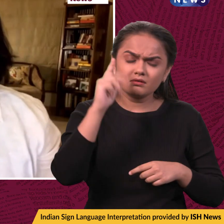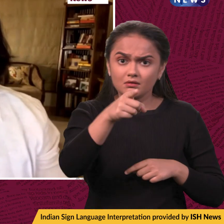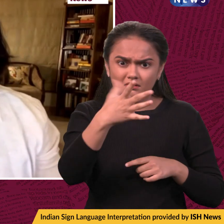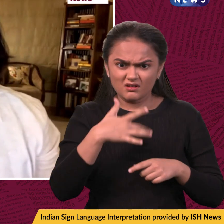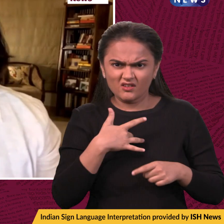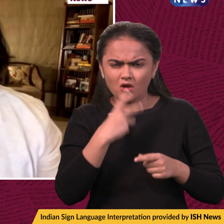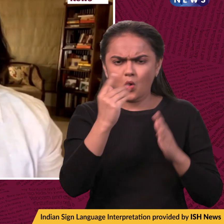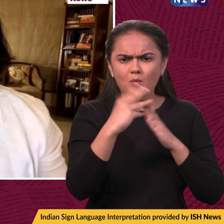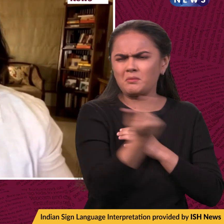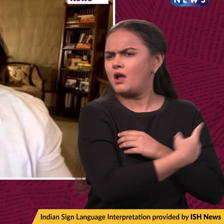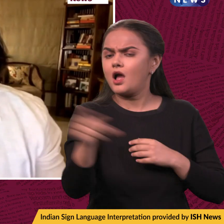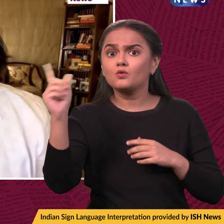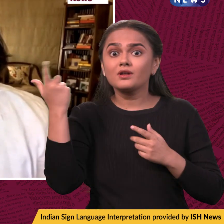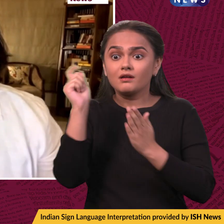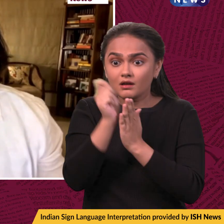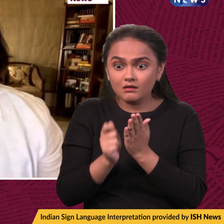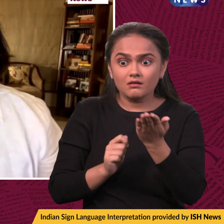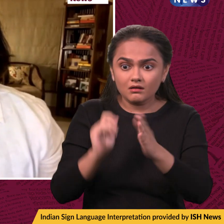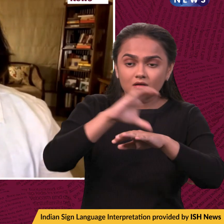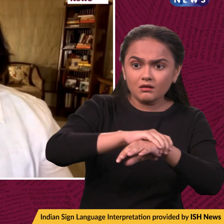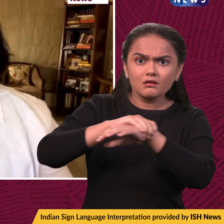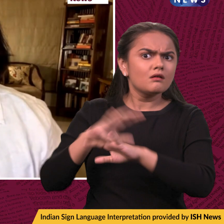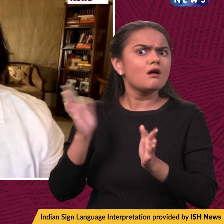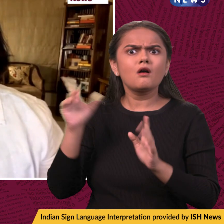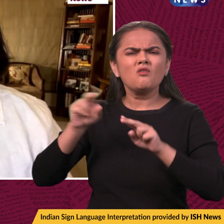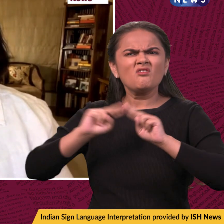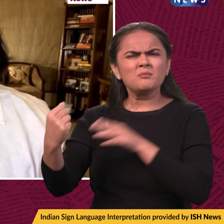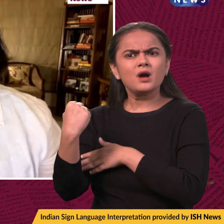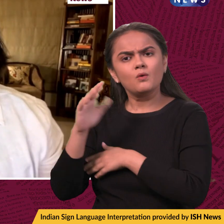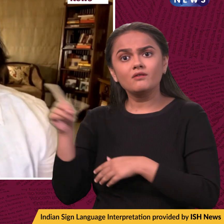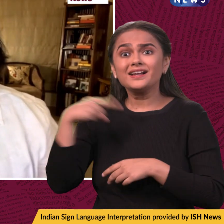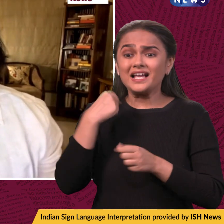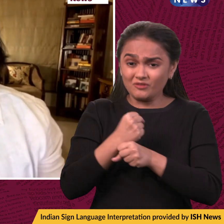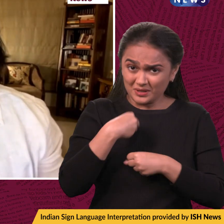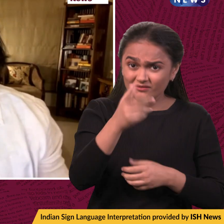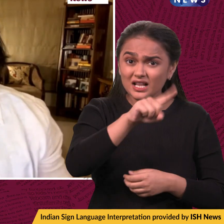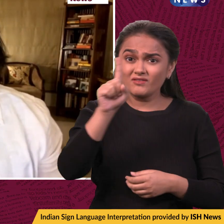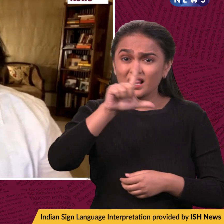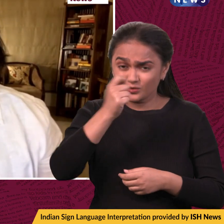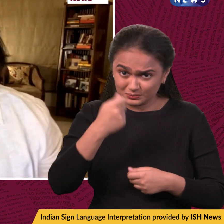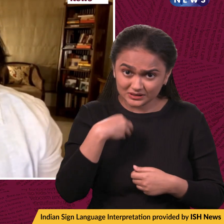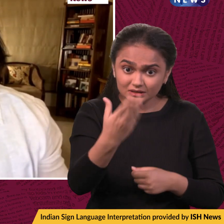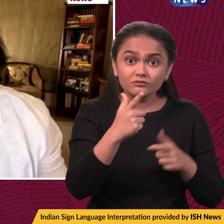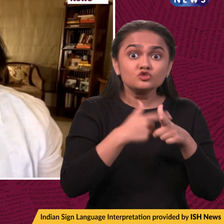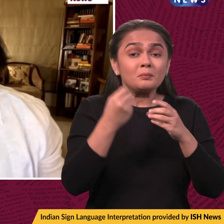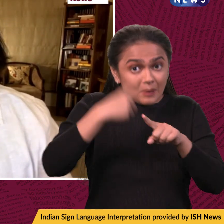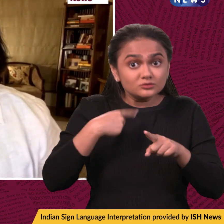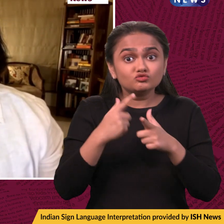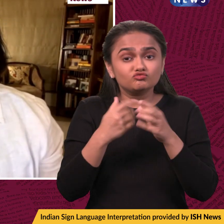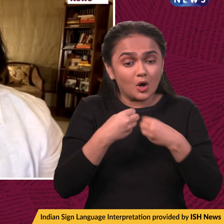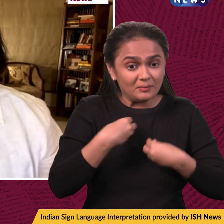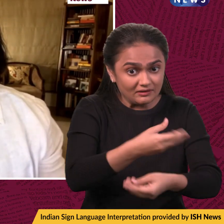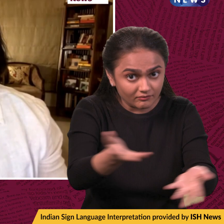property without a warrant. The central government announced compensation of 11 lakh rupees and a government job to the families of the